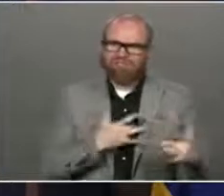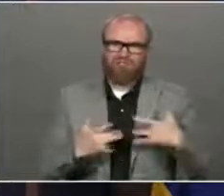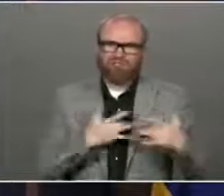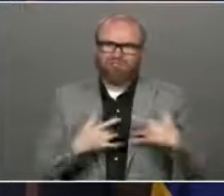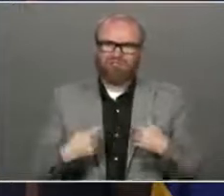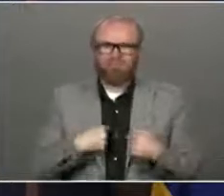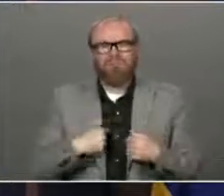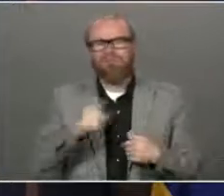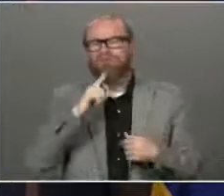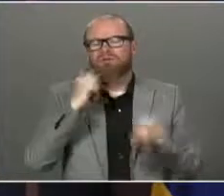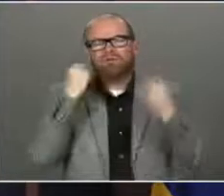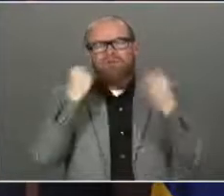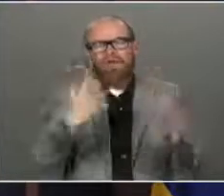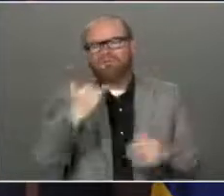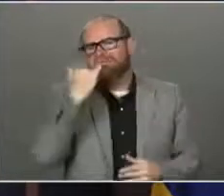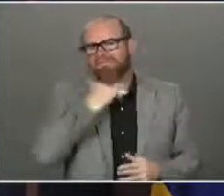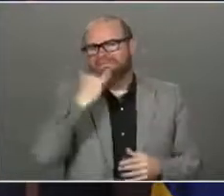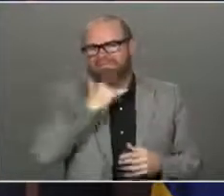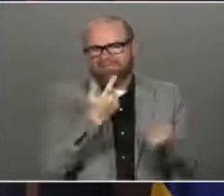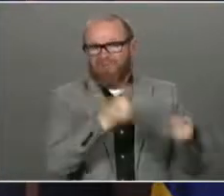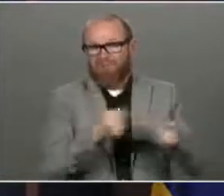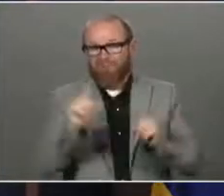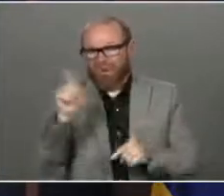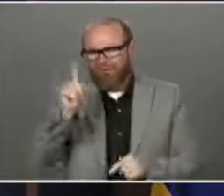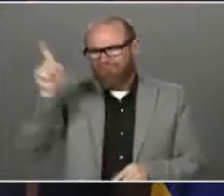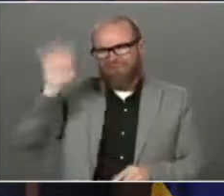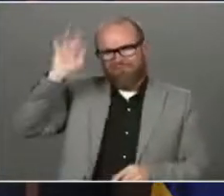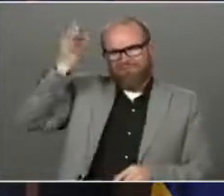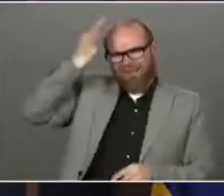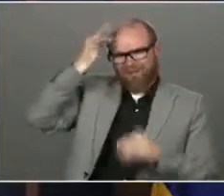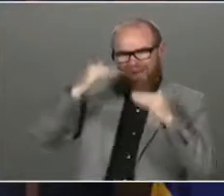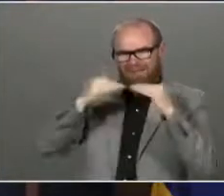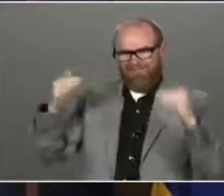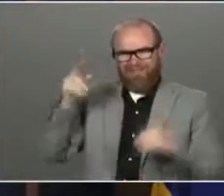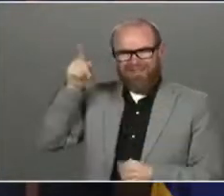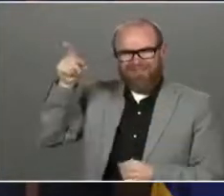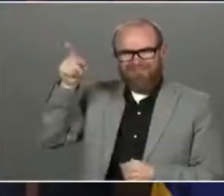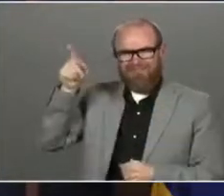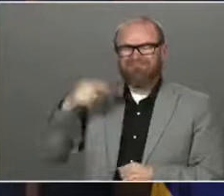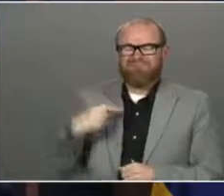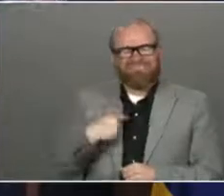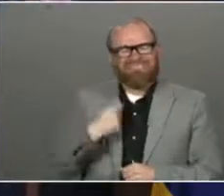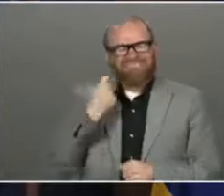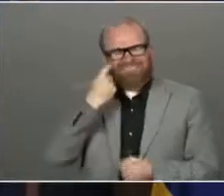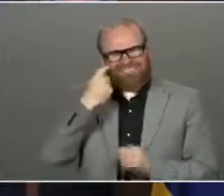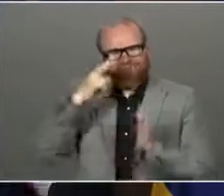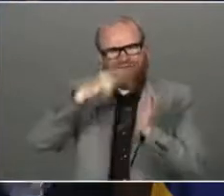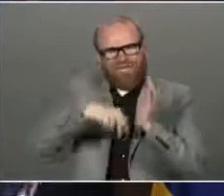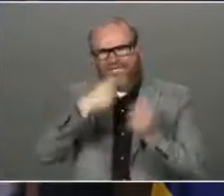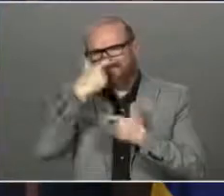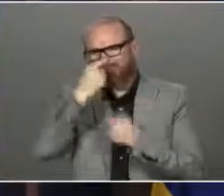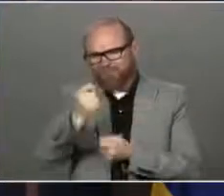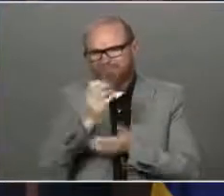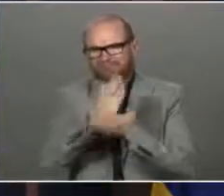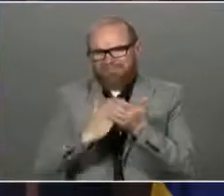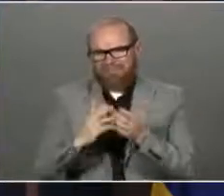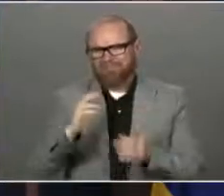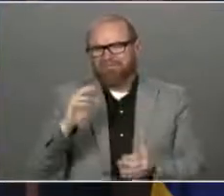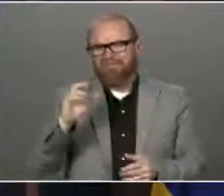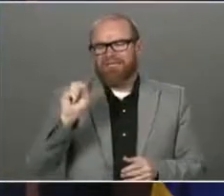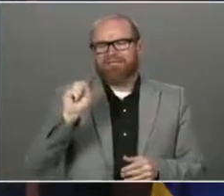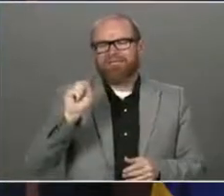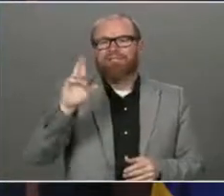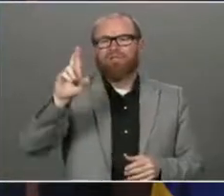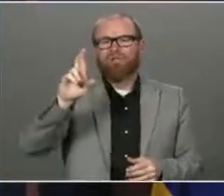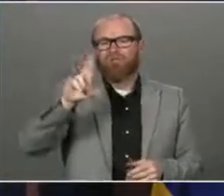so many mistakes made at the federal level. I thought there was a really interesting piece yesterday. In fact, it was Senator Romney who wrote the